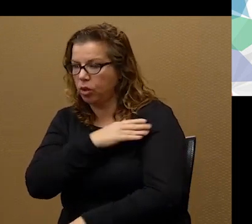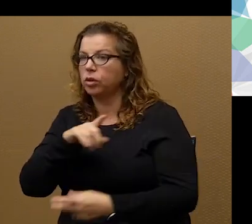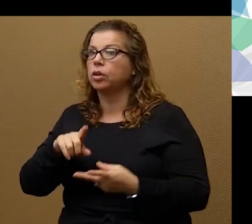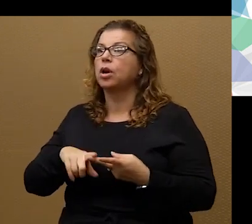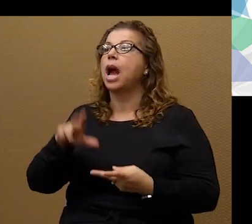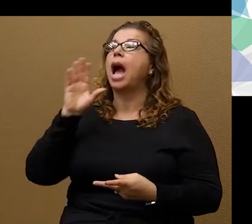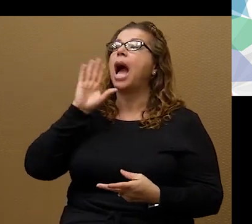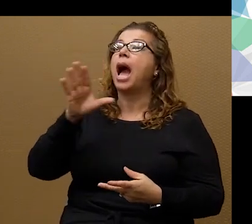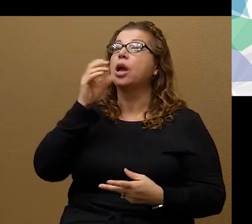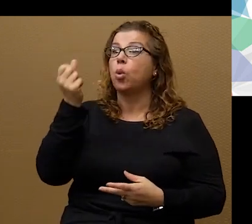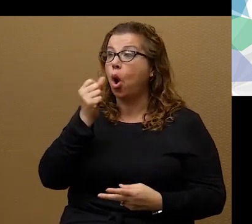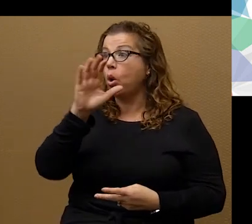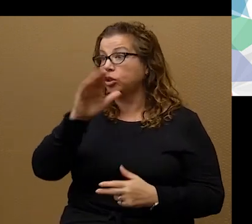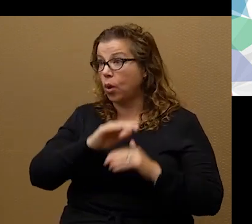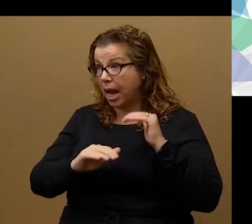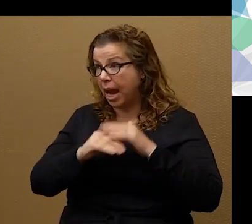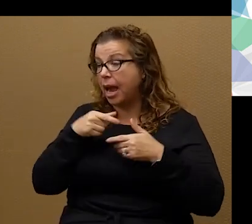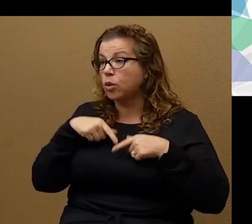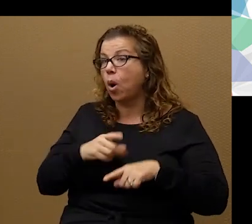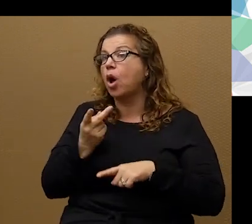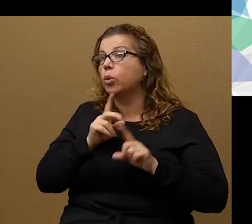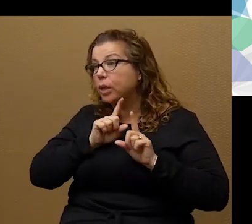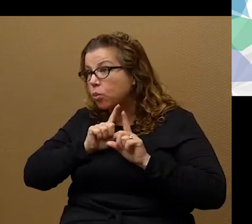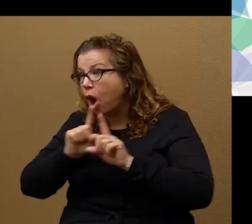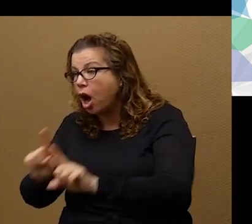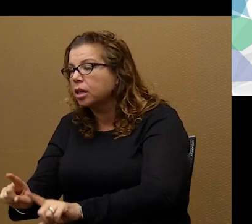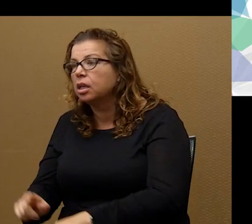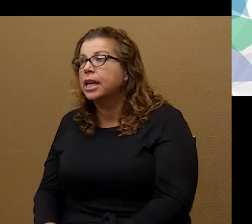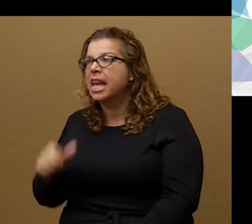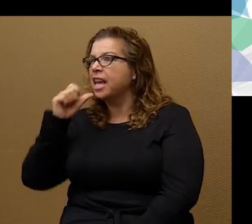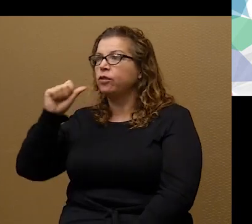grab our students, sorry, hold on one second.